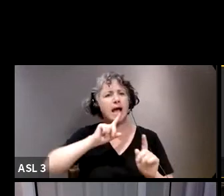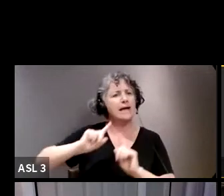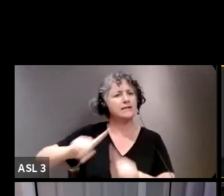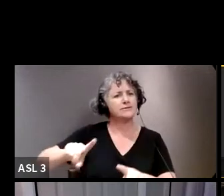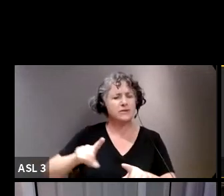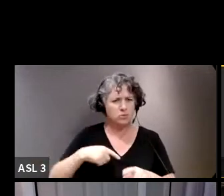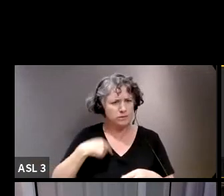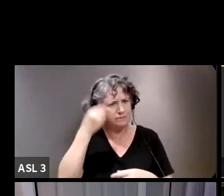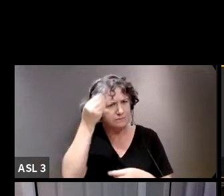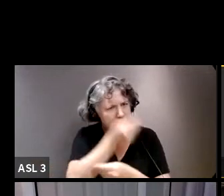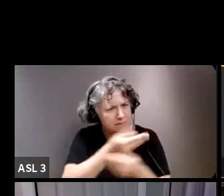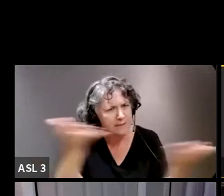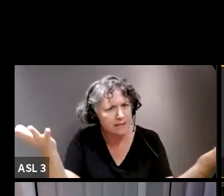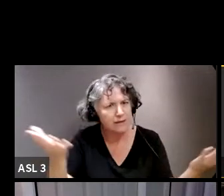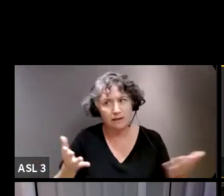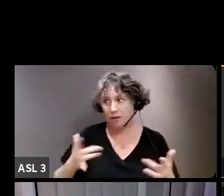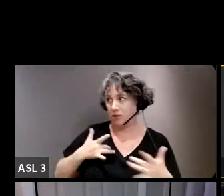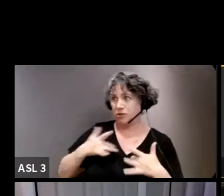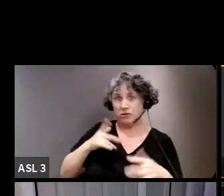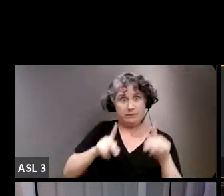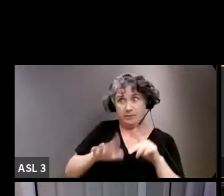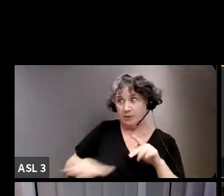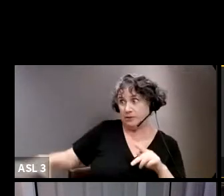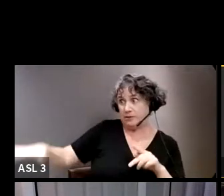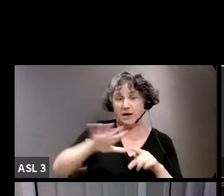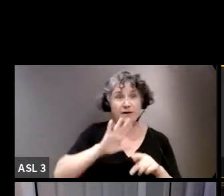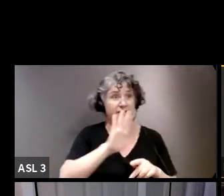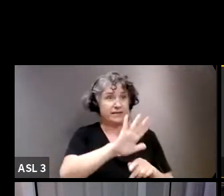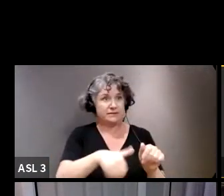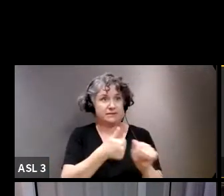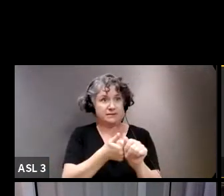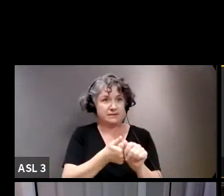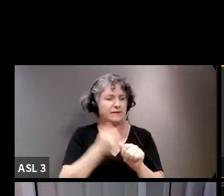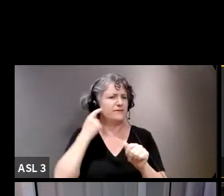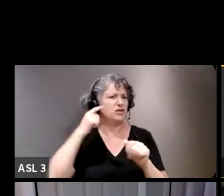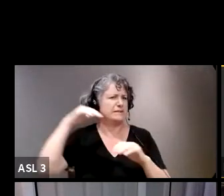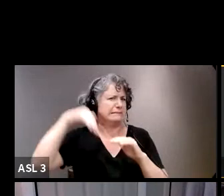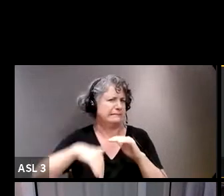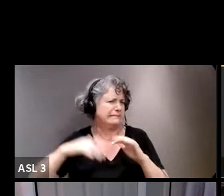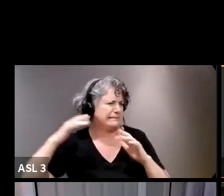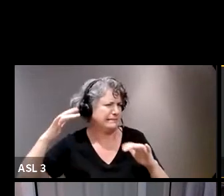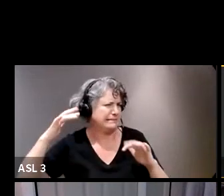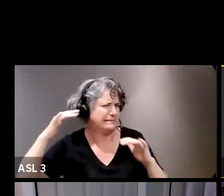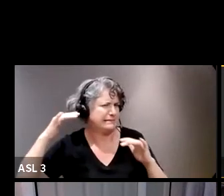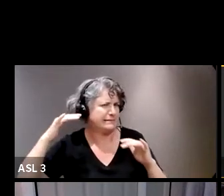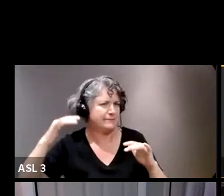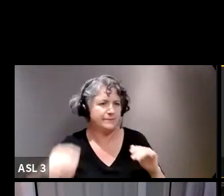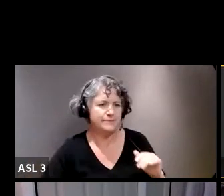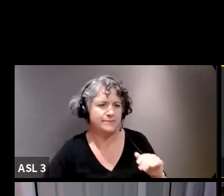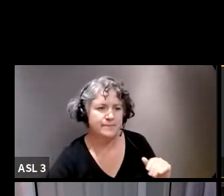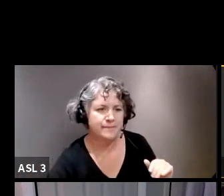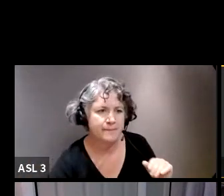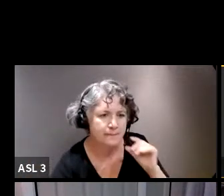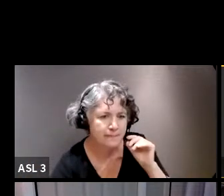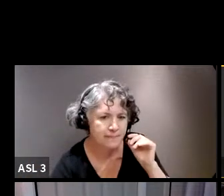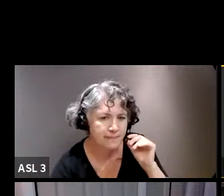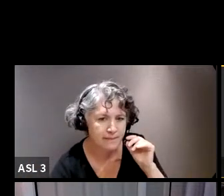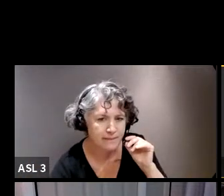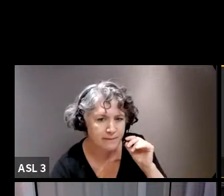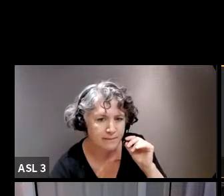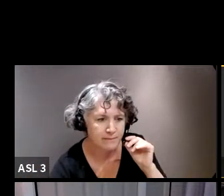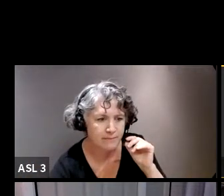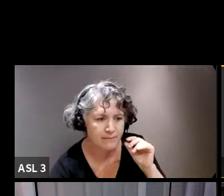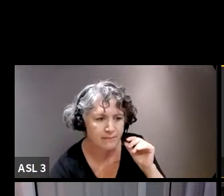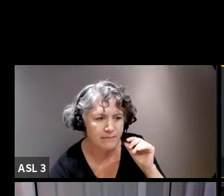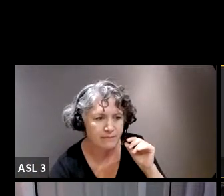concern concerned constituents of state hill and these are also questions that board members should be asking themselves when constituents come and call